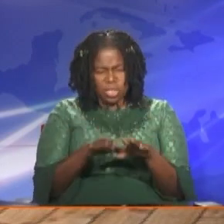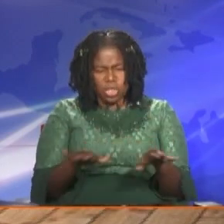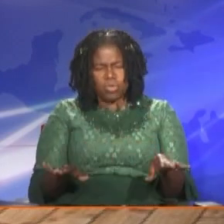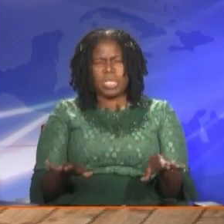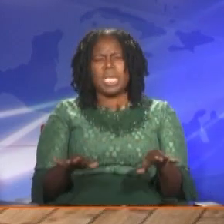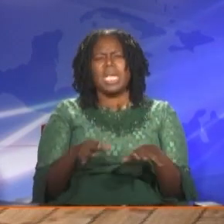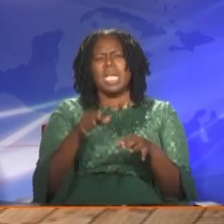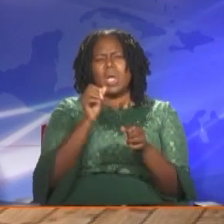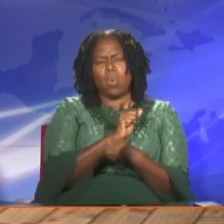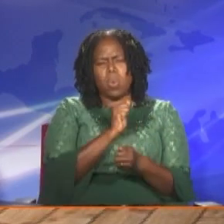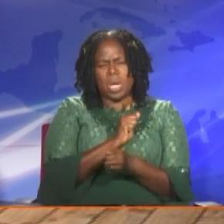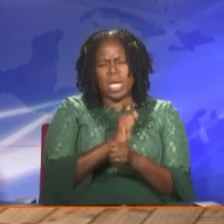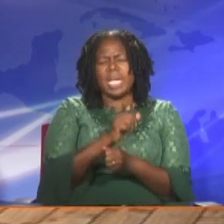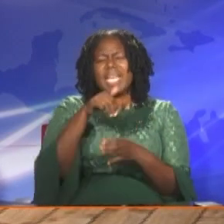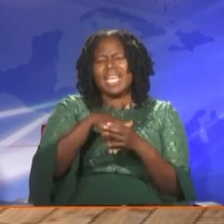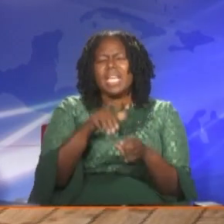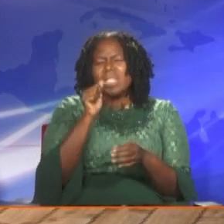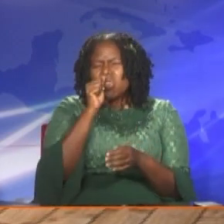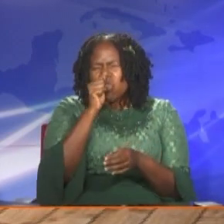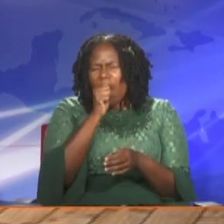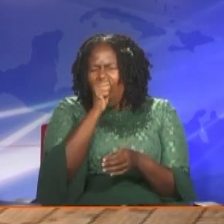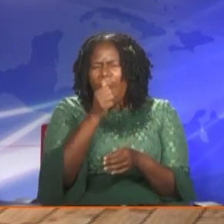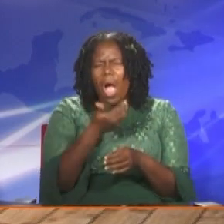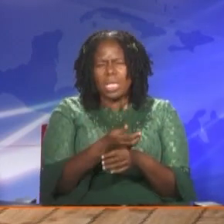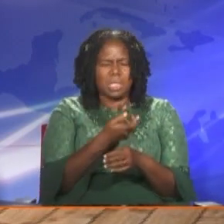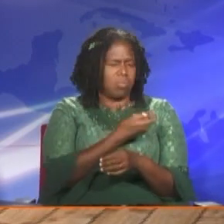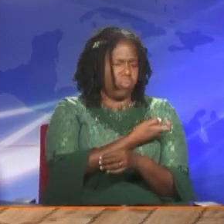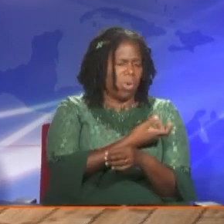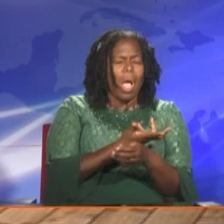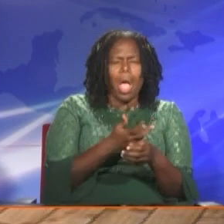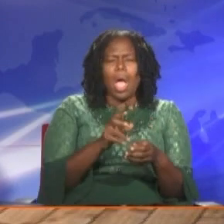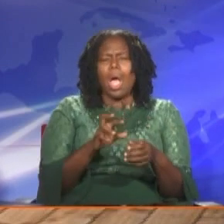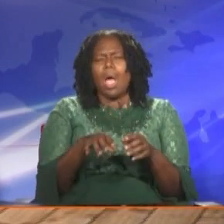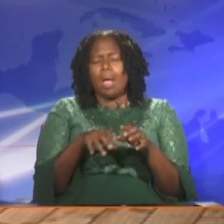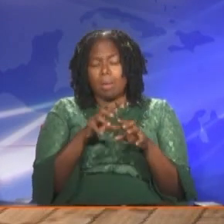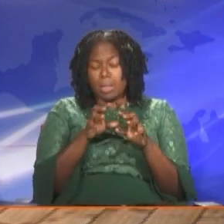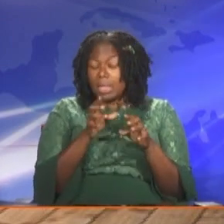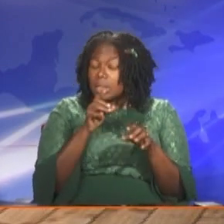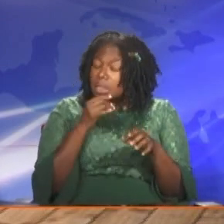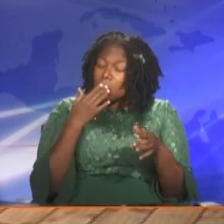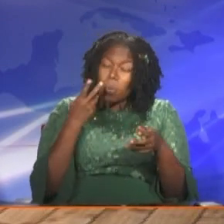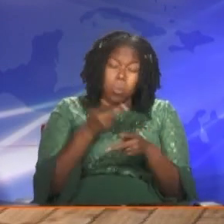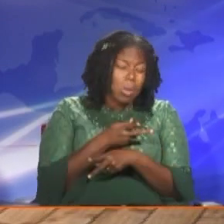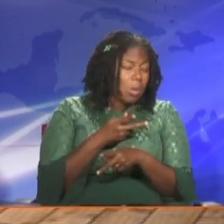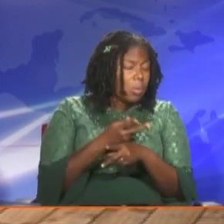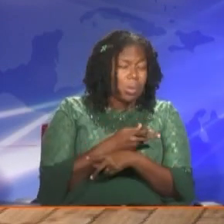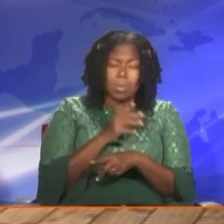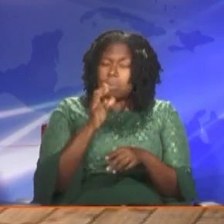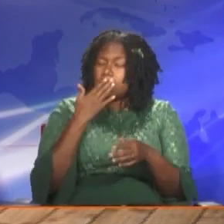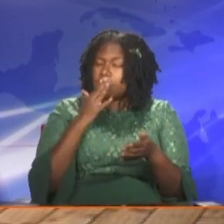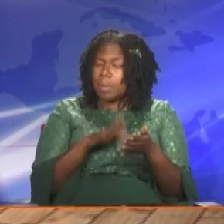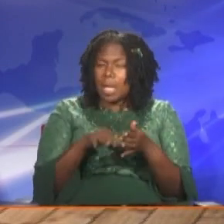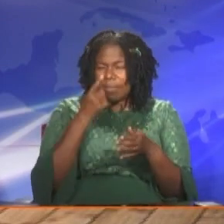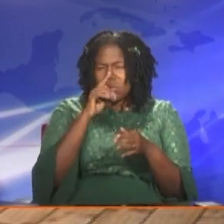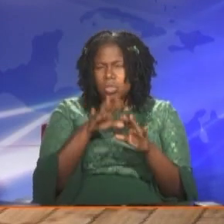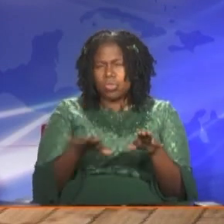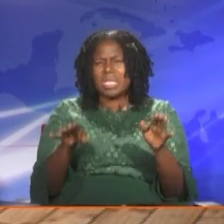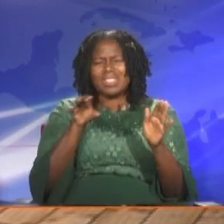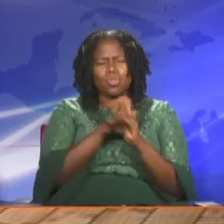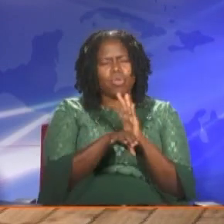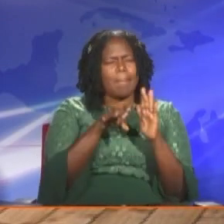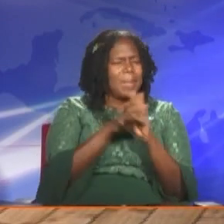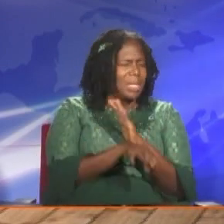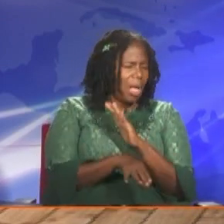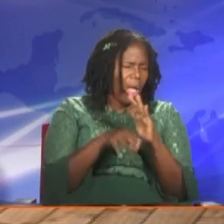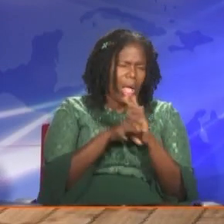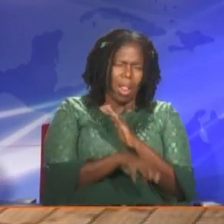drugs, again, that is child labor. Now, members of the public may look at these as being criminal issues, a child